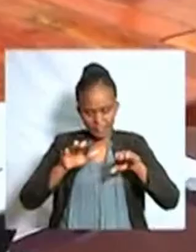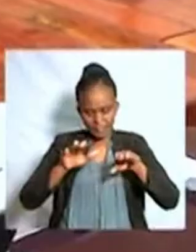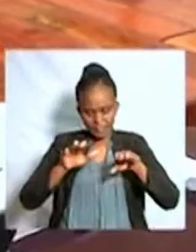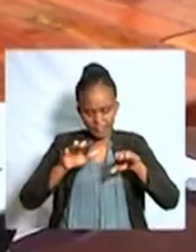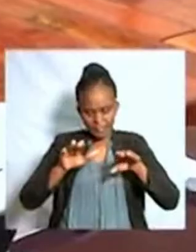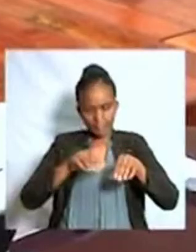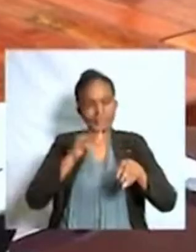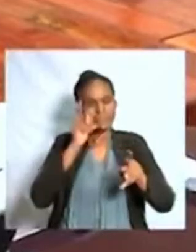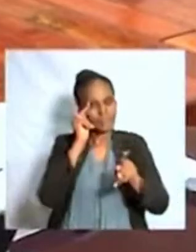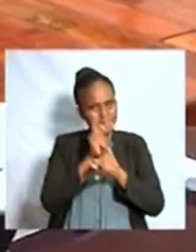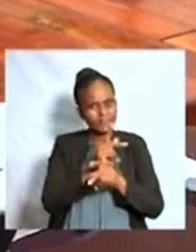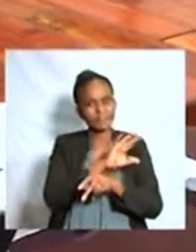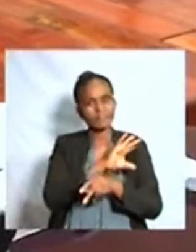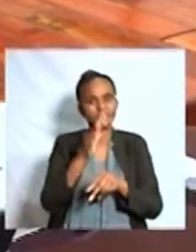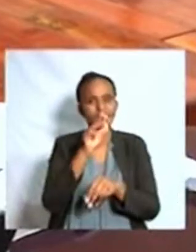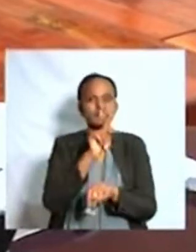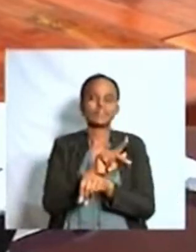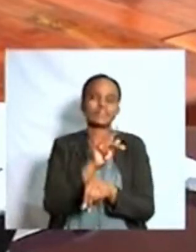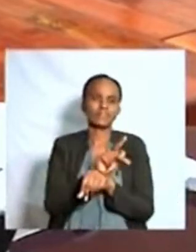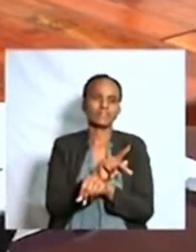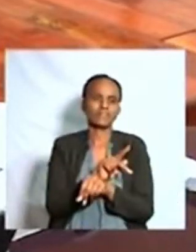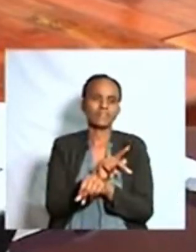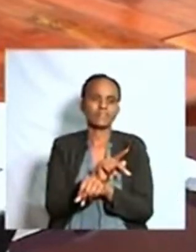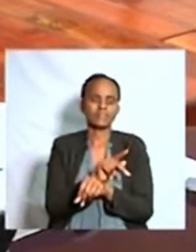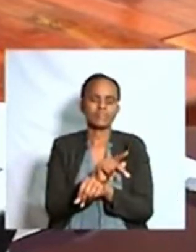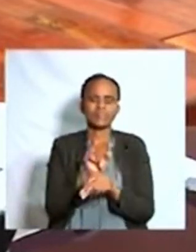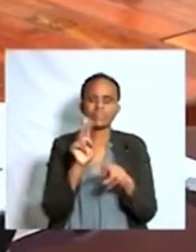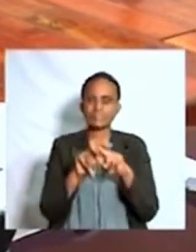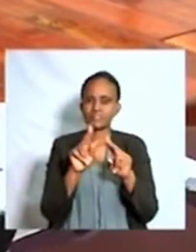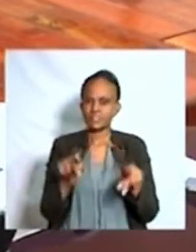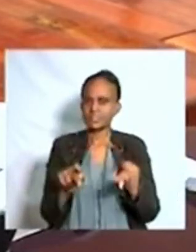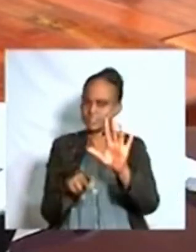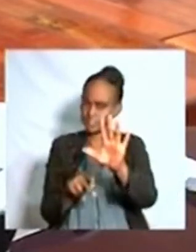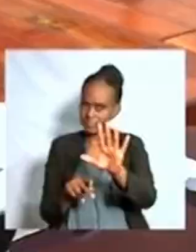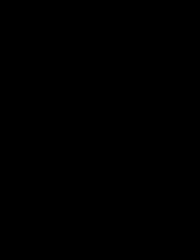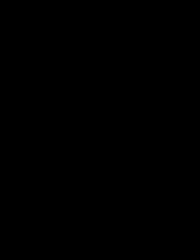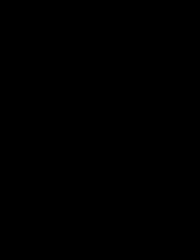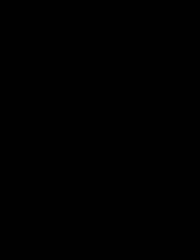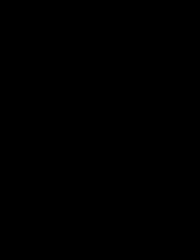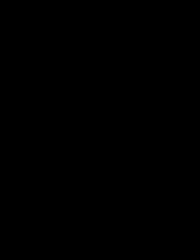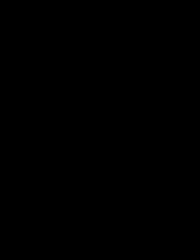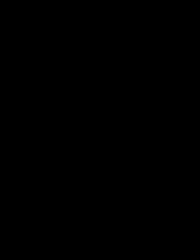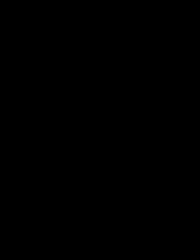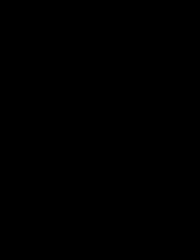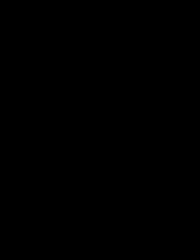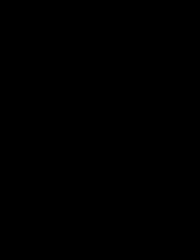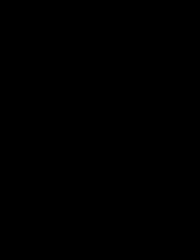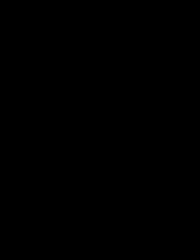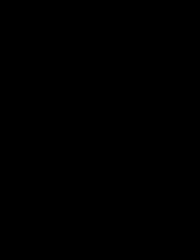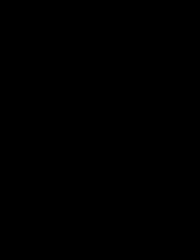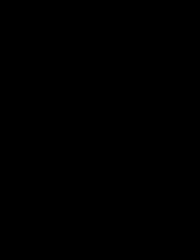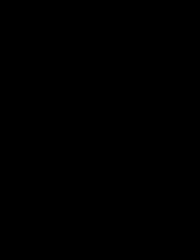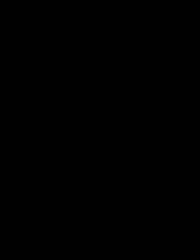we stalled this project. But Further, Chair, just there. You should allow.